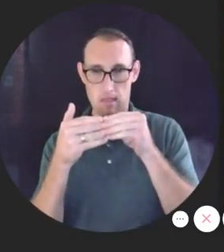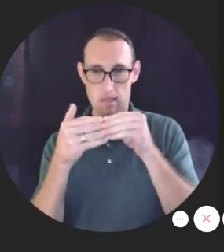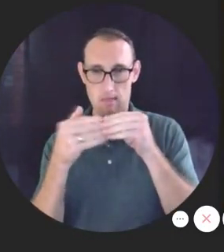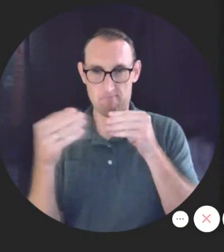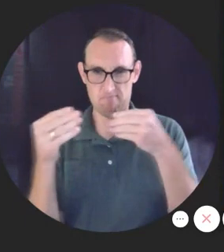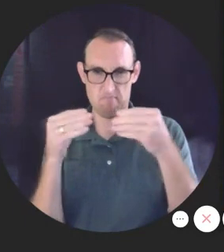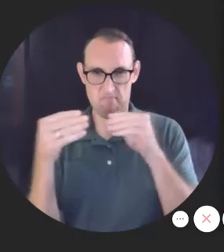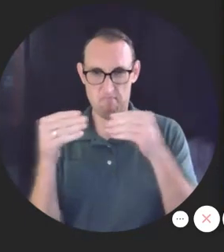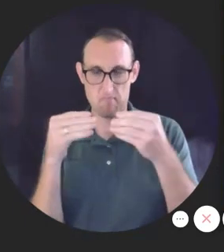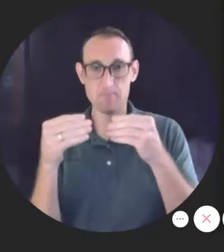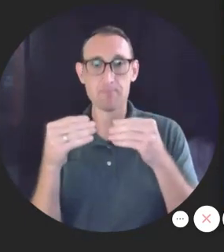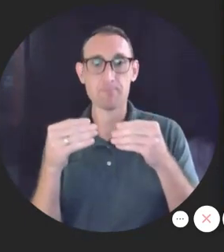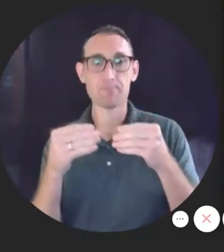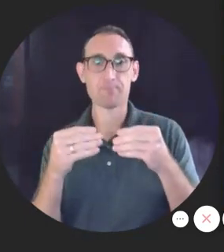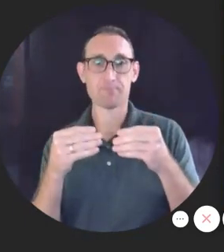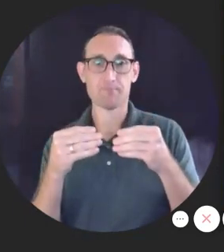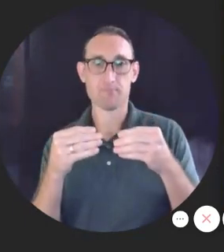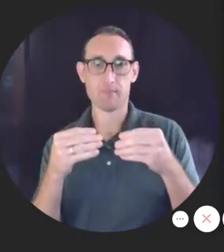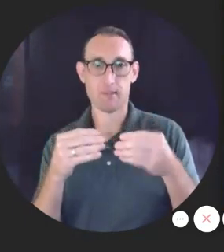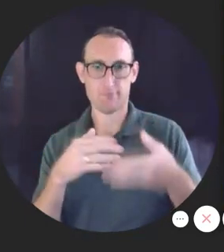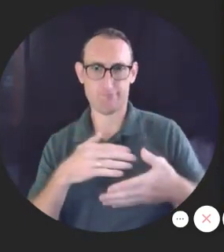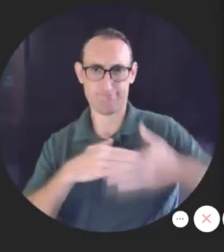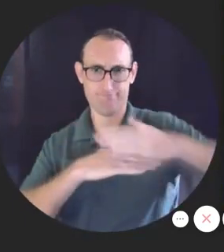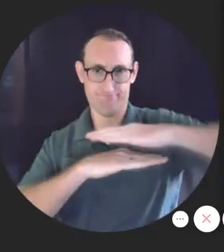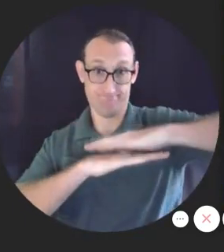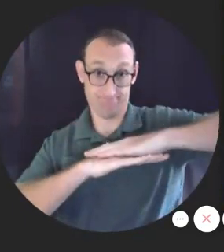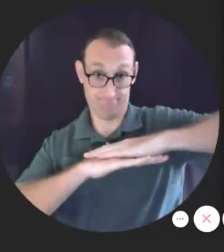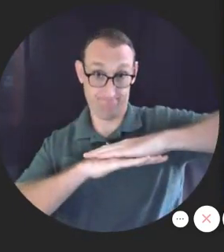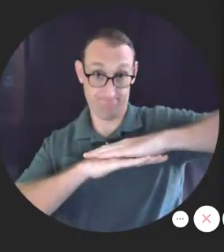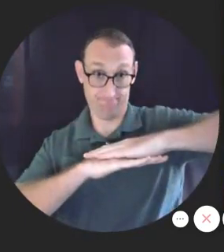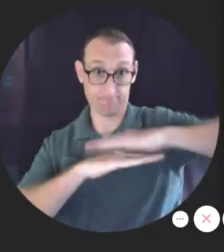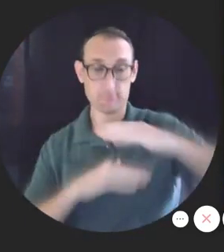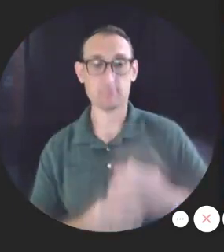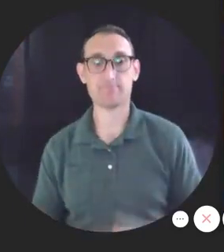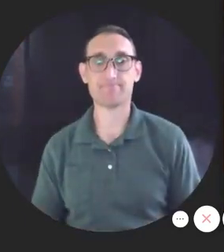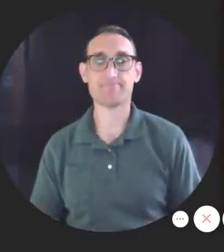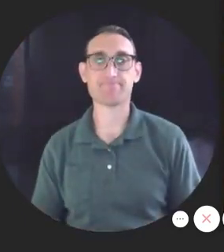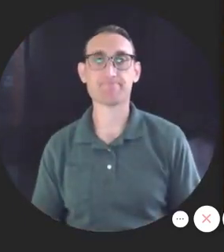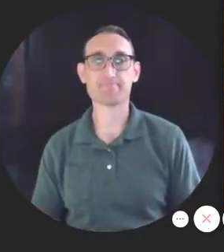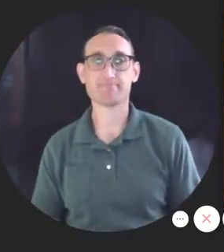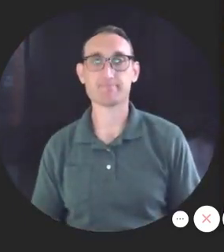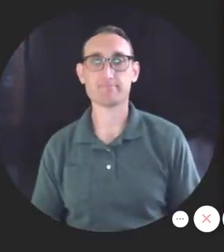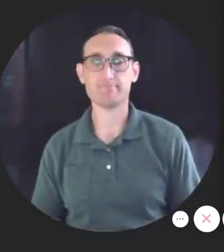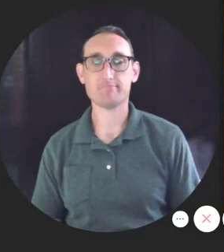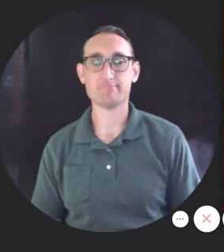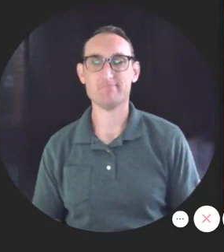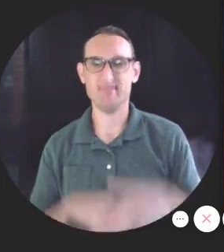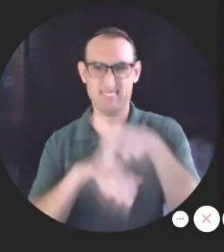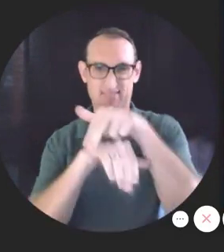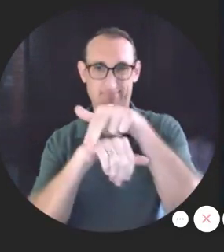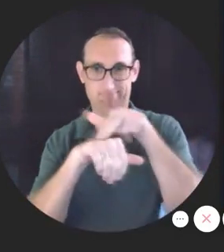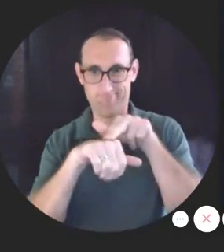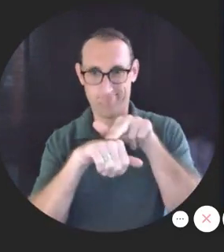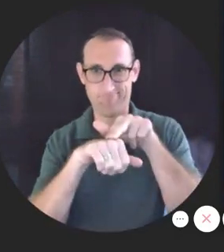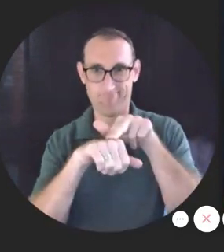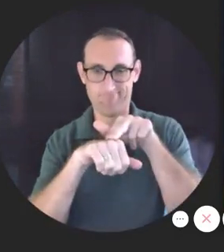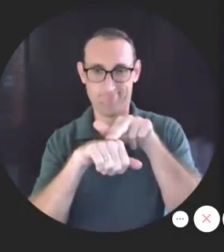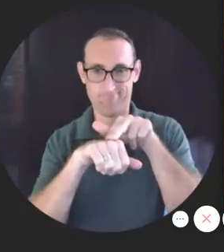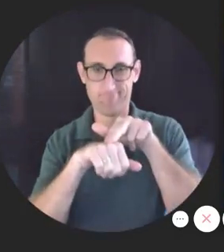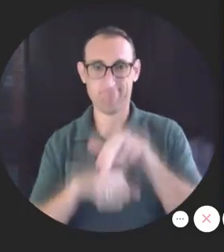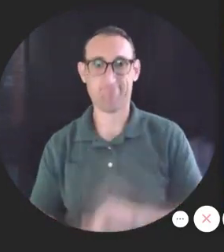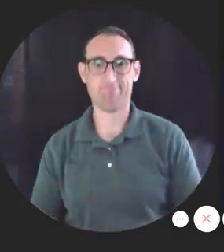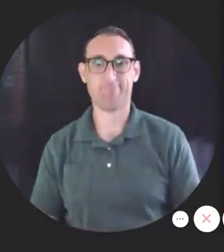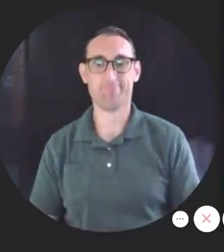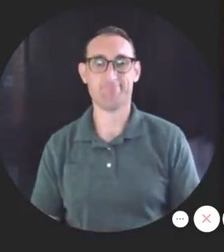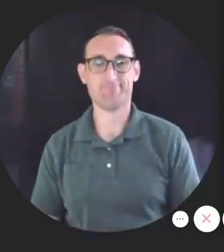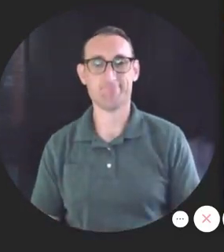All right, here's my piece of plastic wrap. I'm gonna set that down there. I need some tape, and you need to be a little bit careful with this. I'm gonna